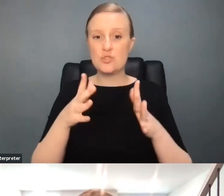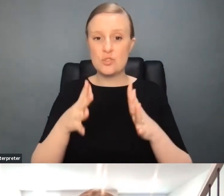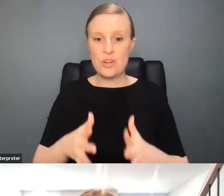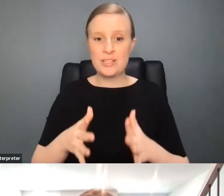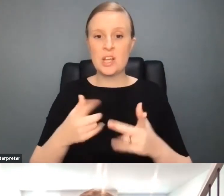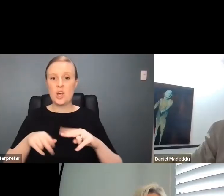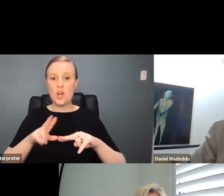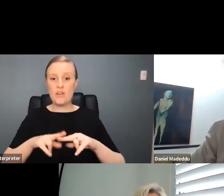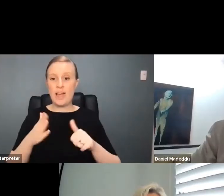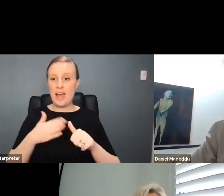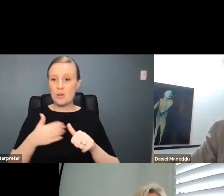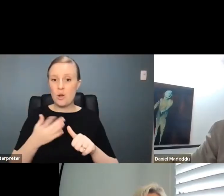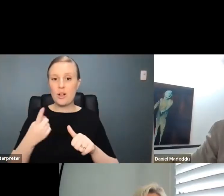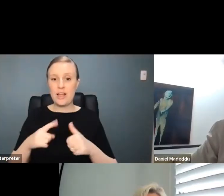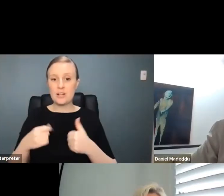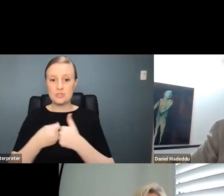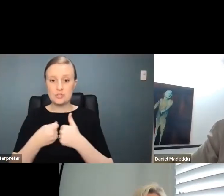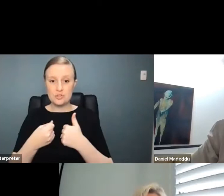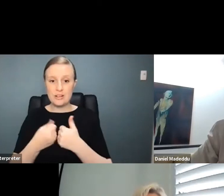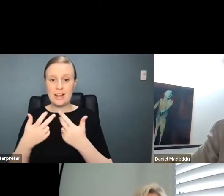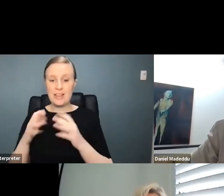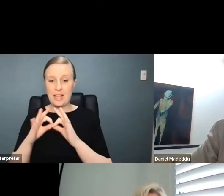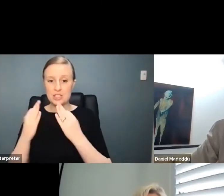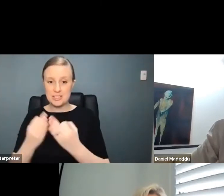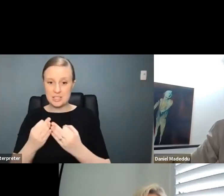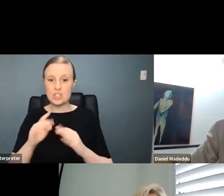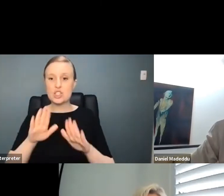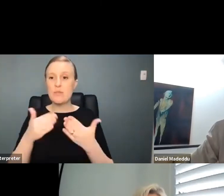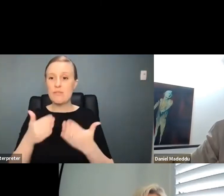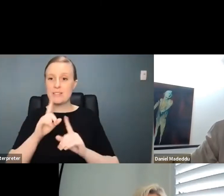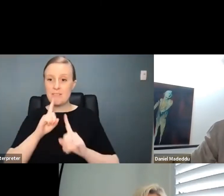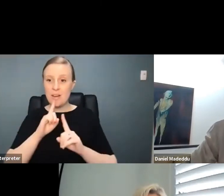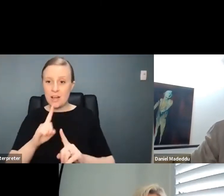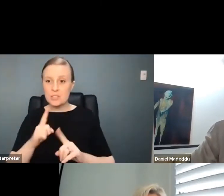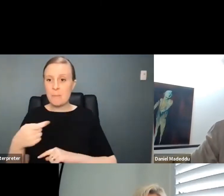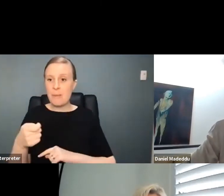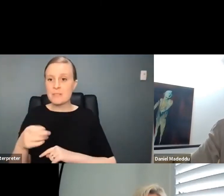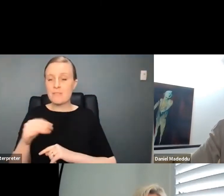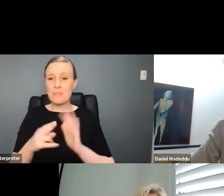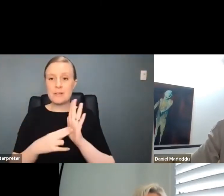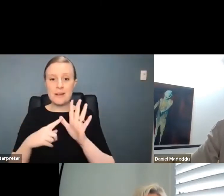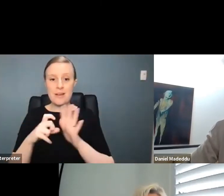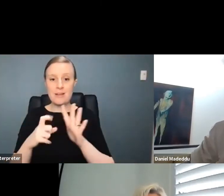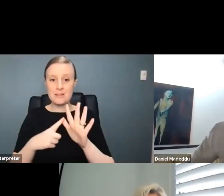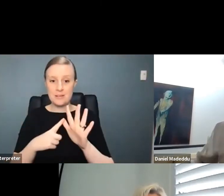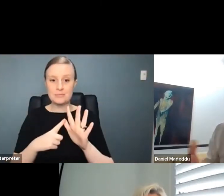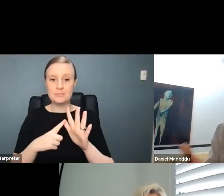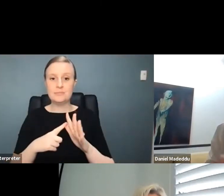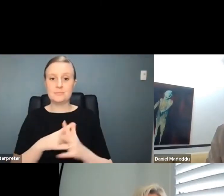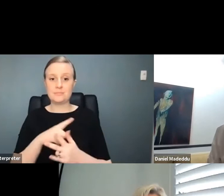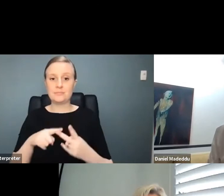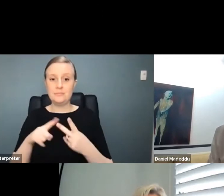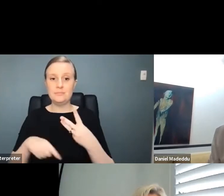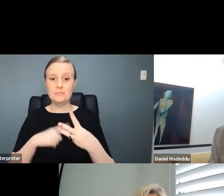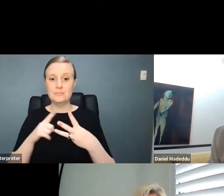Susie provides clinical advice and consultation for NADA members and contributes to the policy and advocacy submissions.